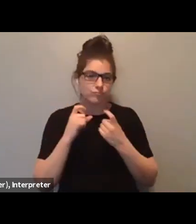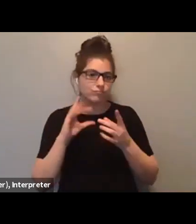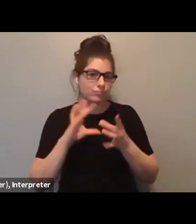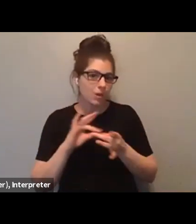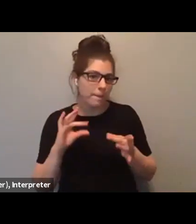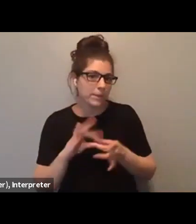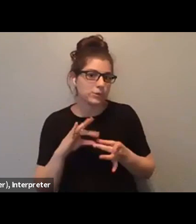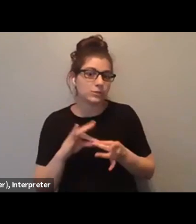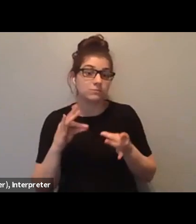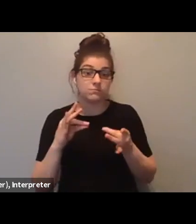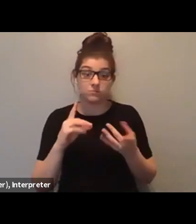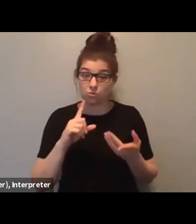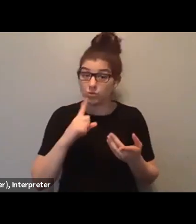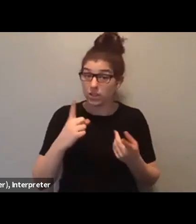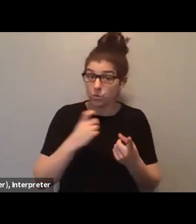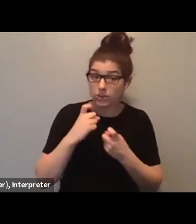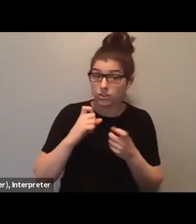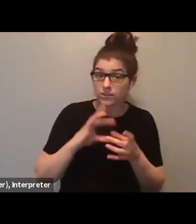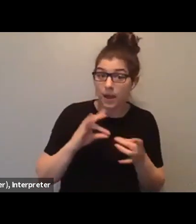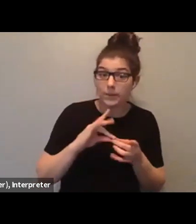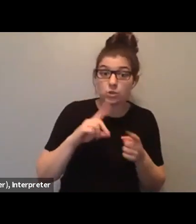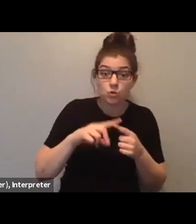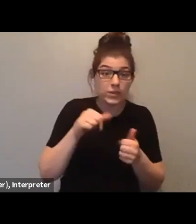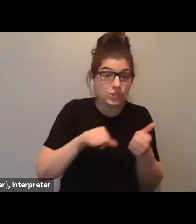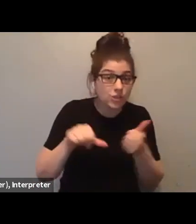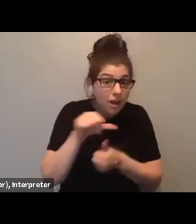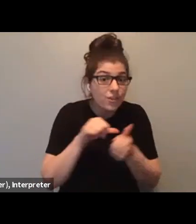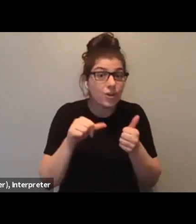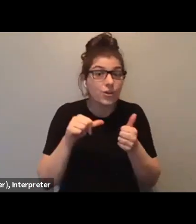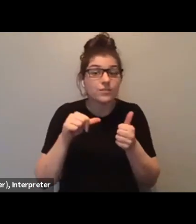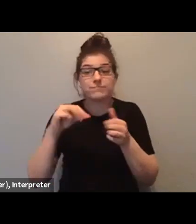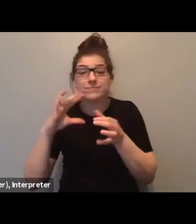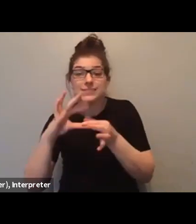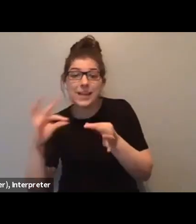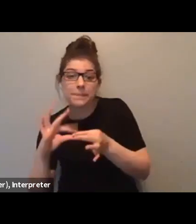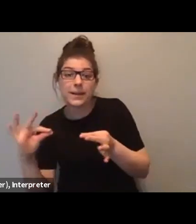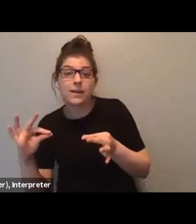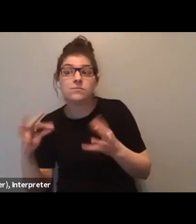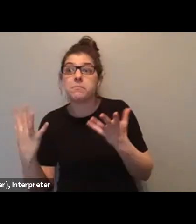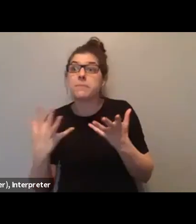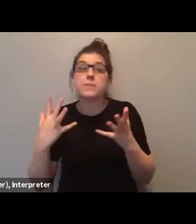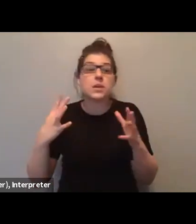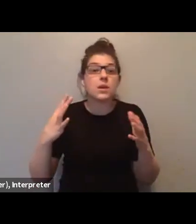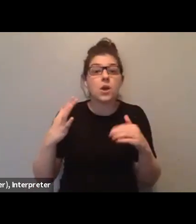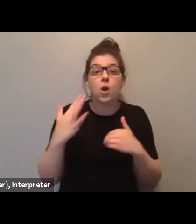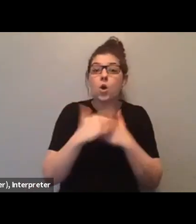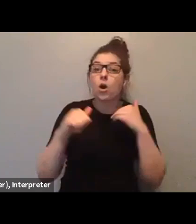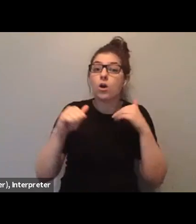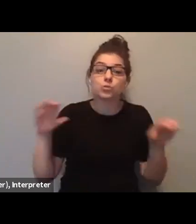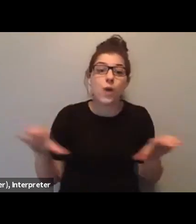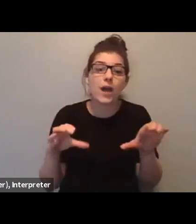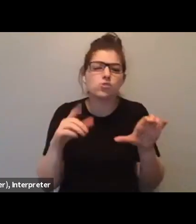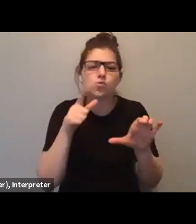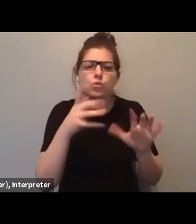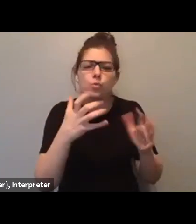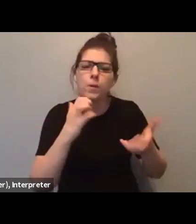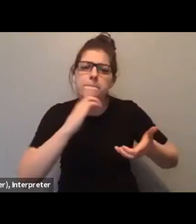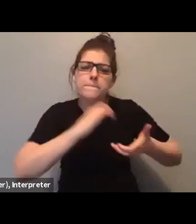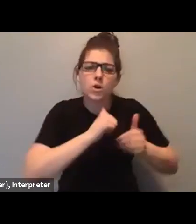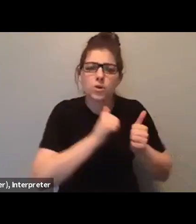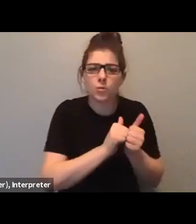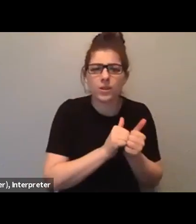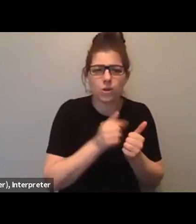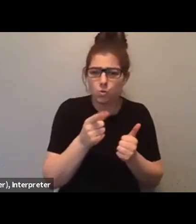and these are really questions and comments to each other, or statements, calls to action. Who do you want to organize with? What are you interested